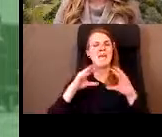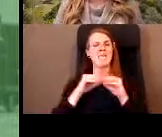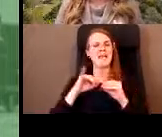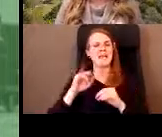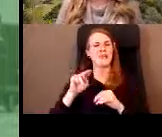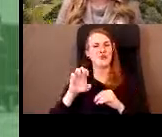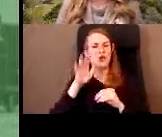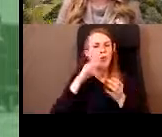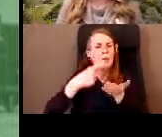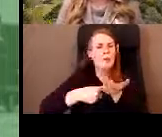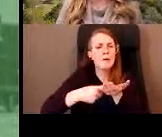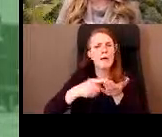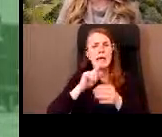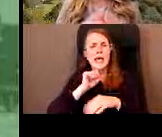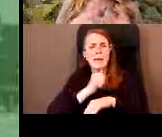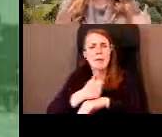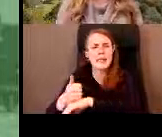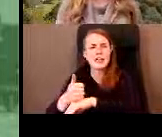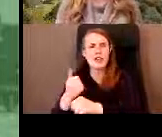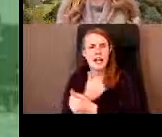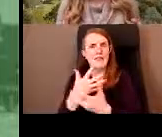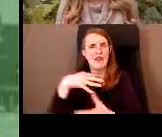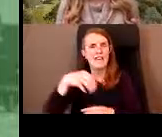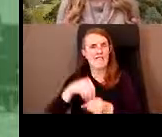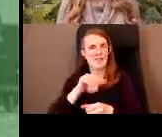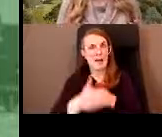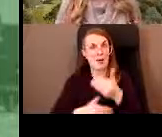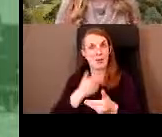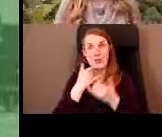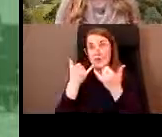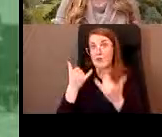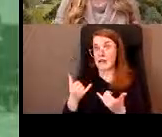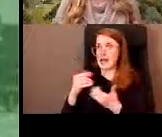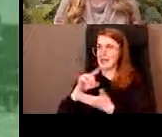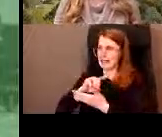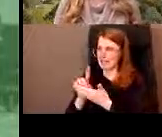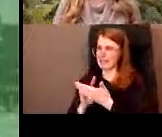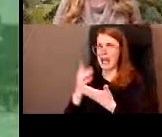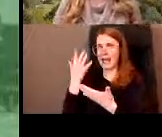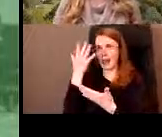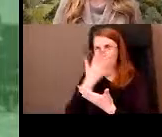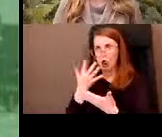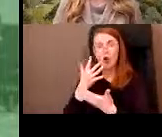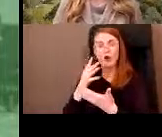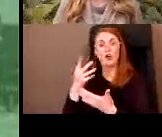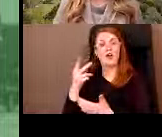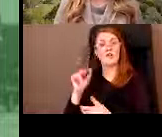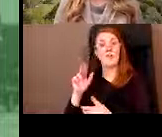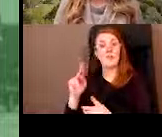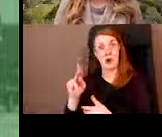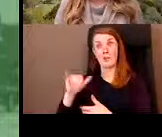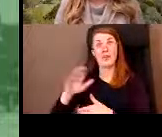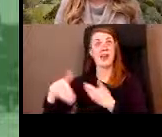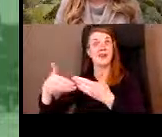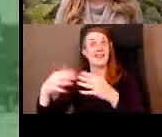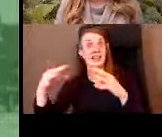implementation and all that goes along with that. So today we focused on the physical design of the park, but at that meeting, we'll focus on not